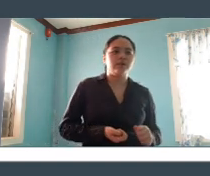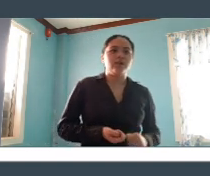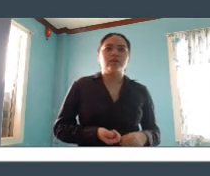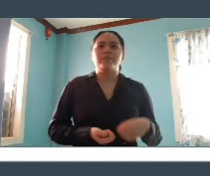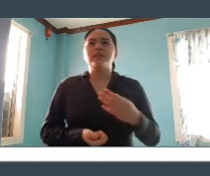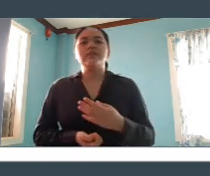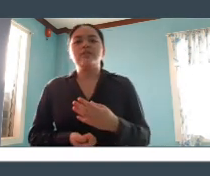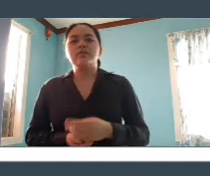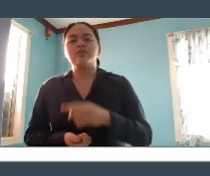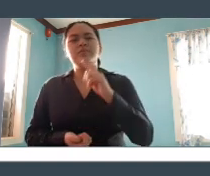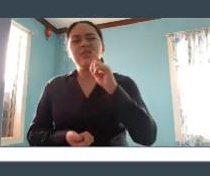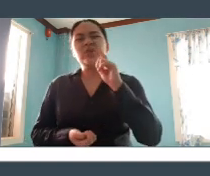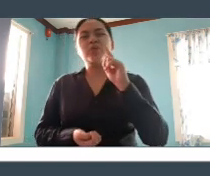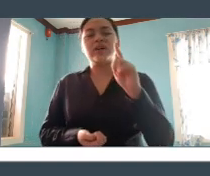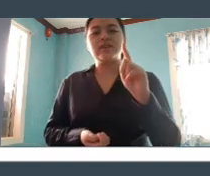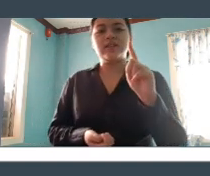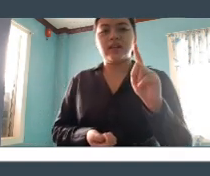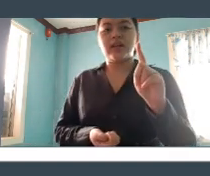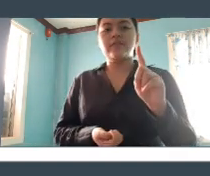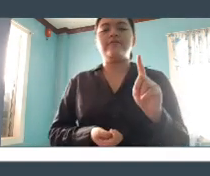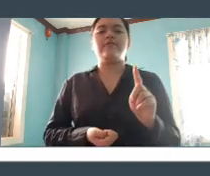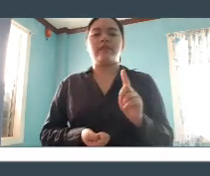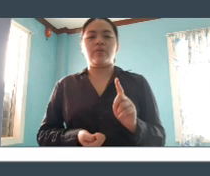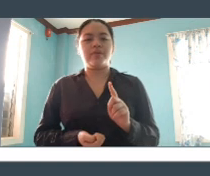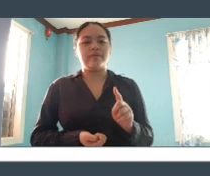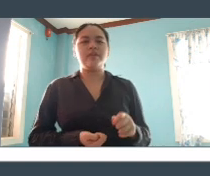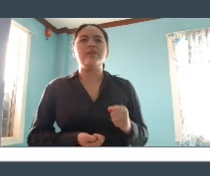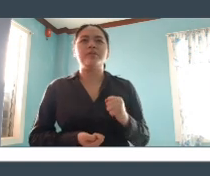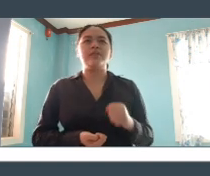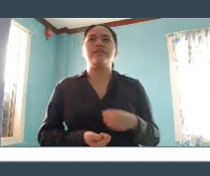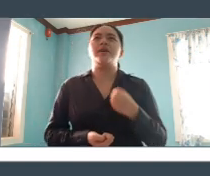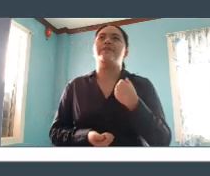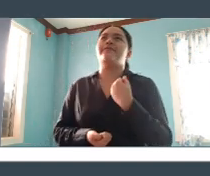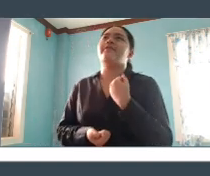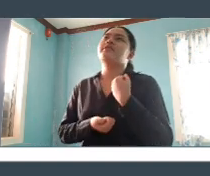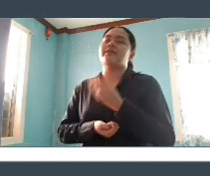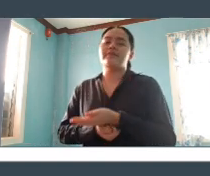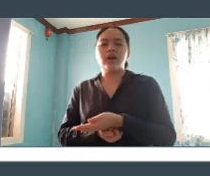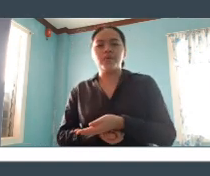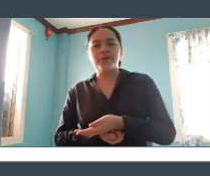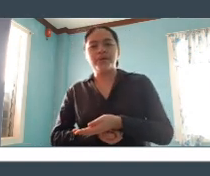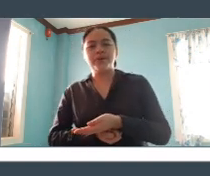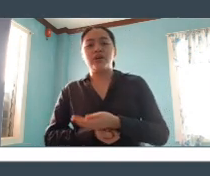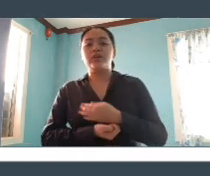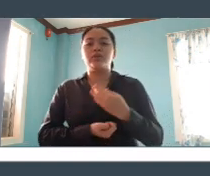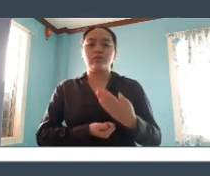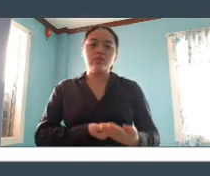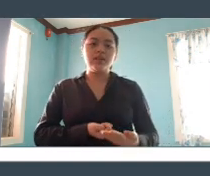are plenty to only one single flower. For example, is the